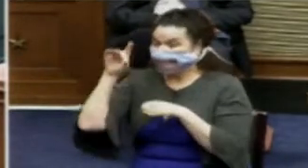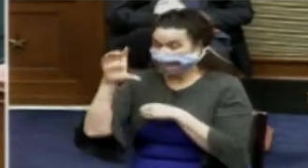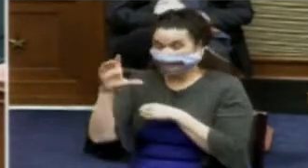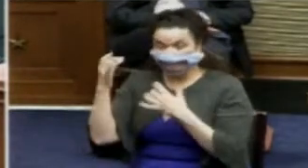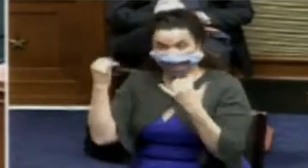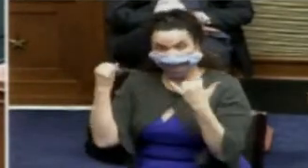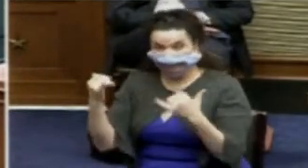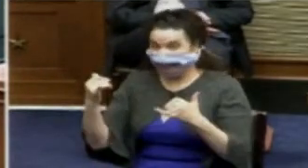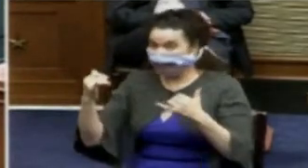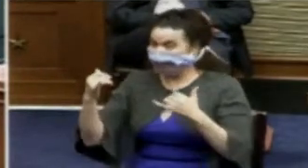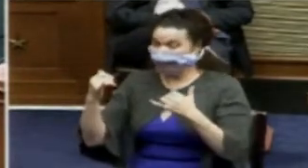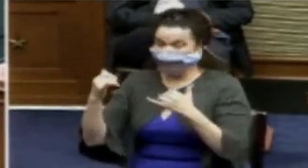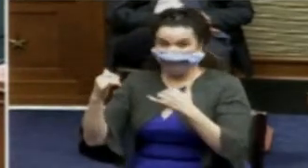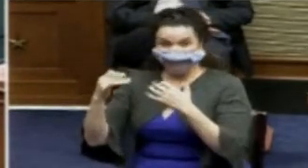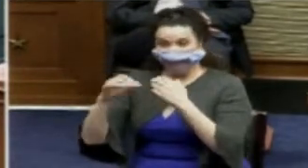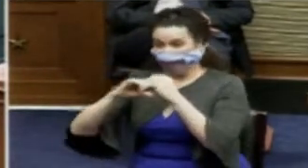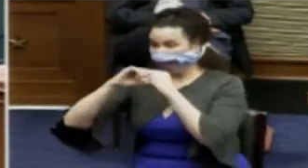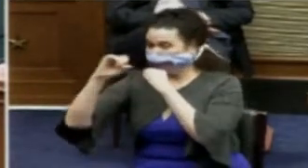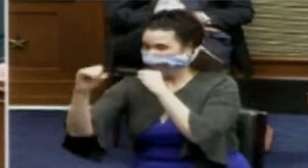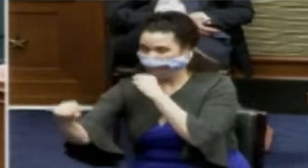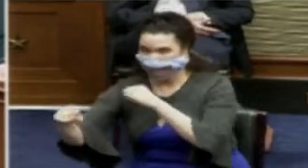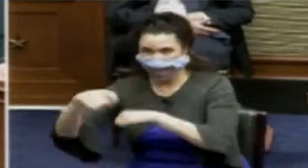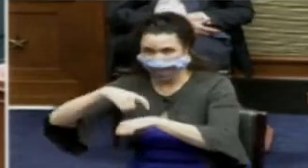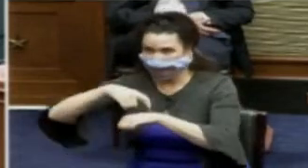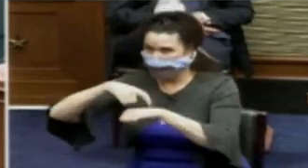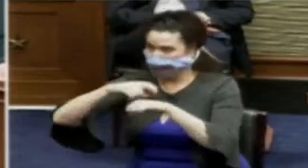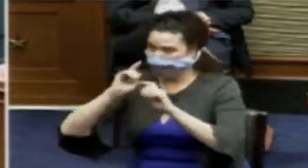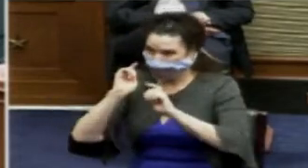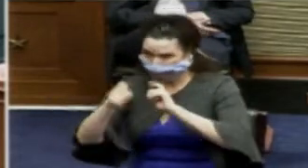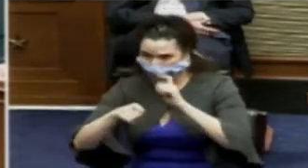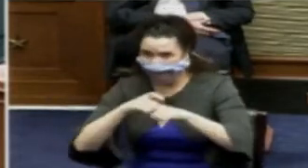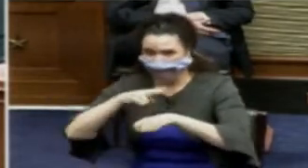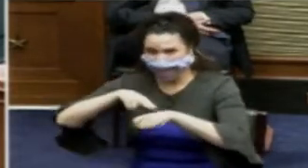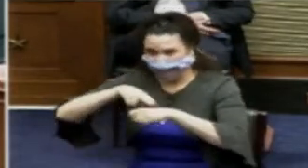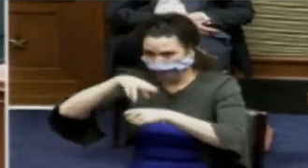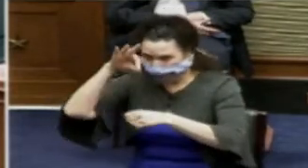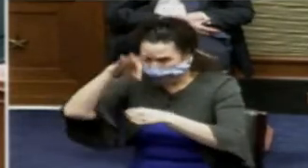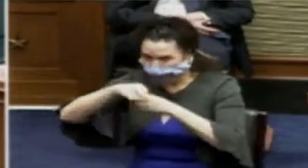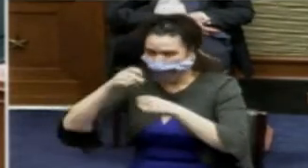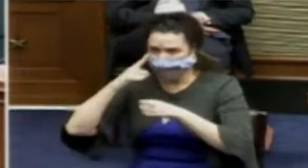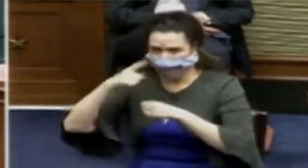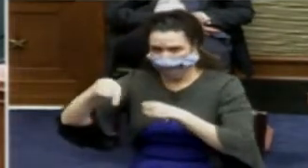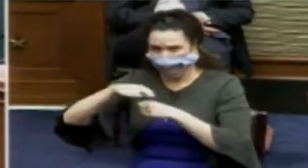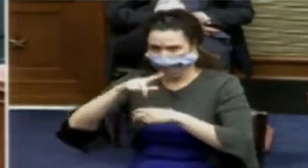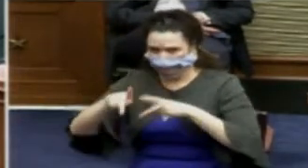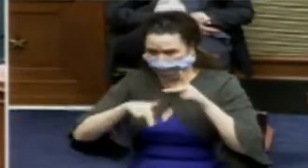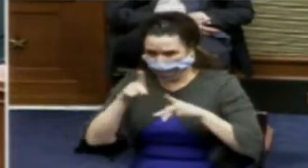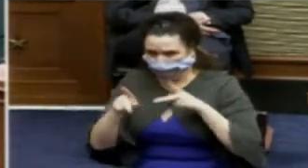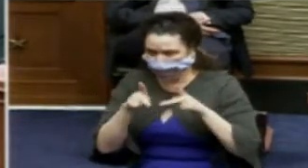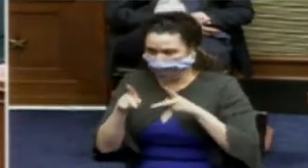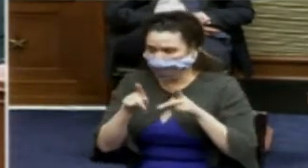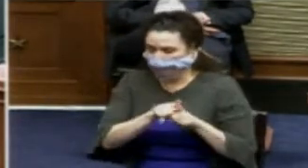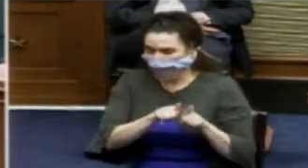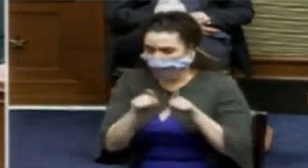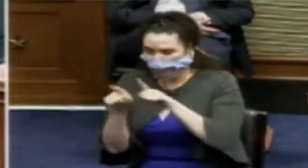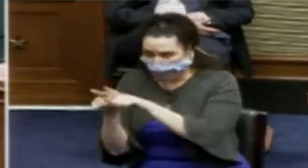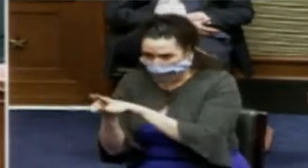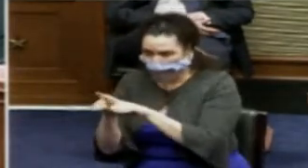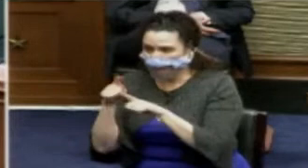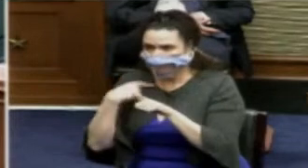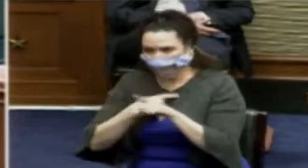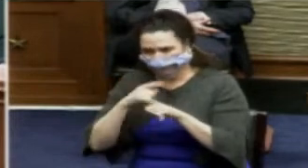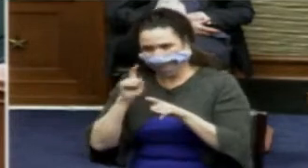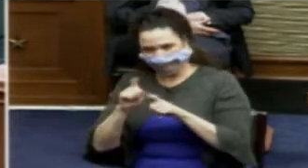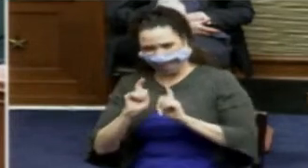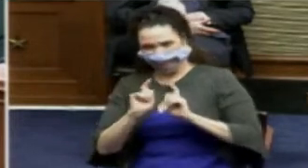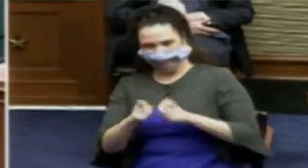overdue for granting national suffrage to its citizens and also applying the principle of local